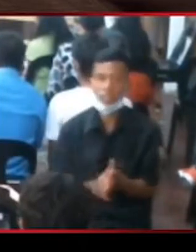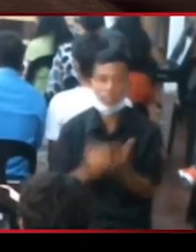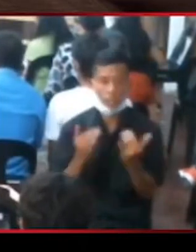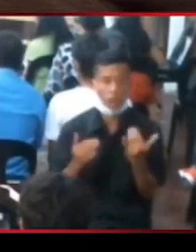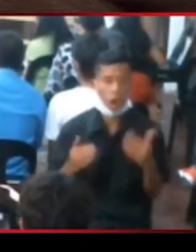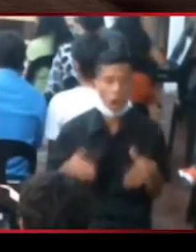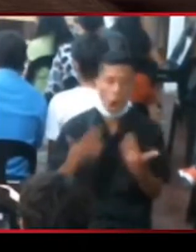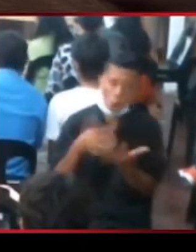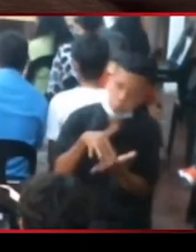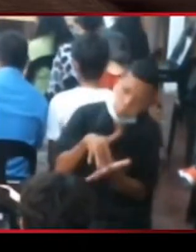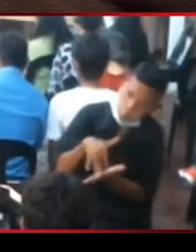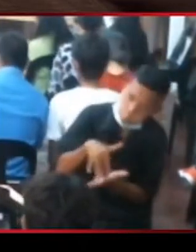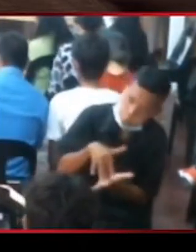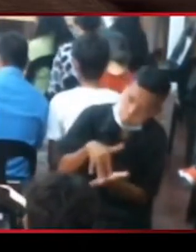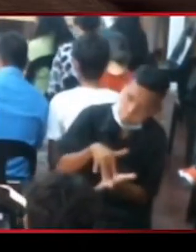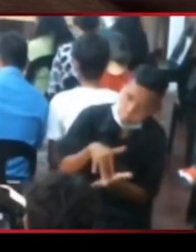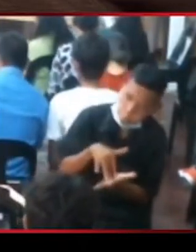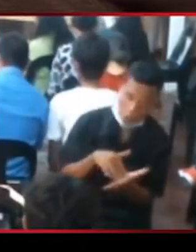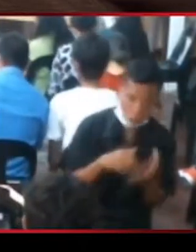how weak we are.